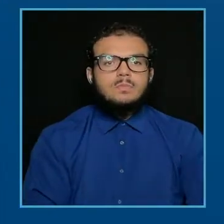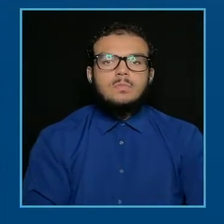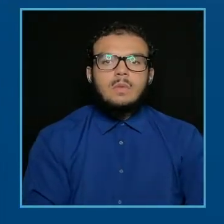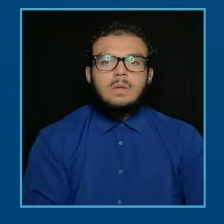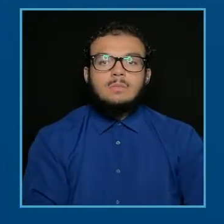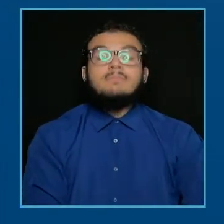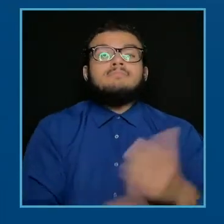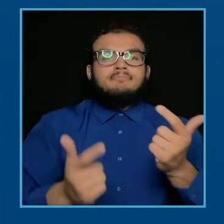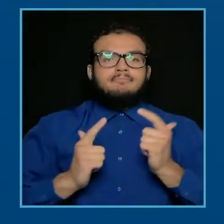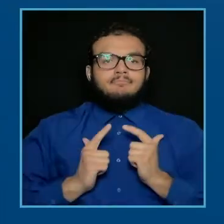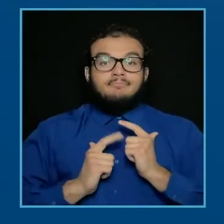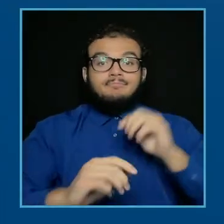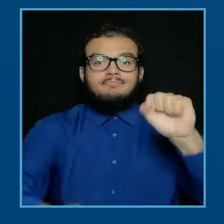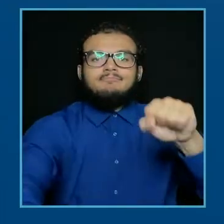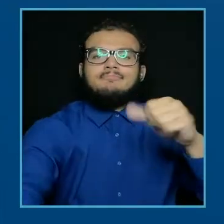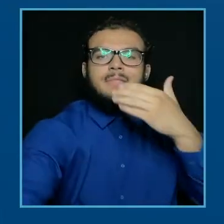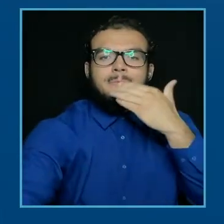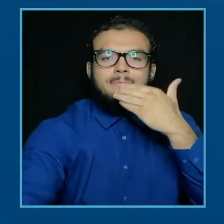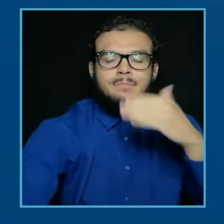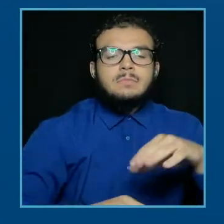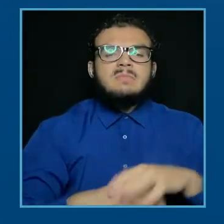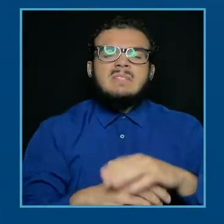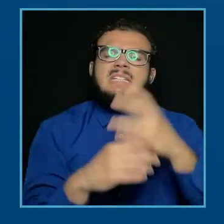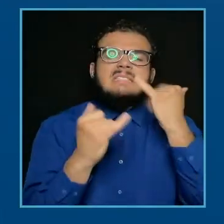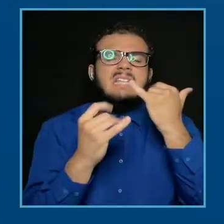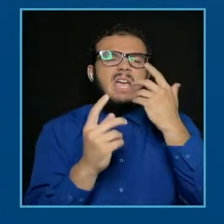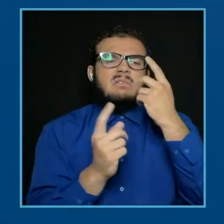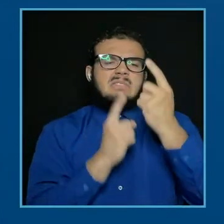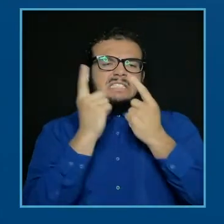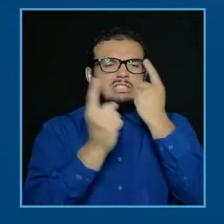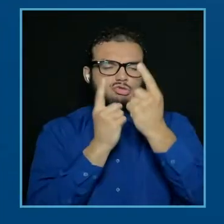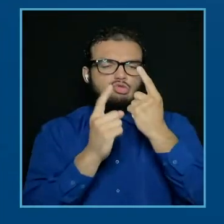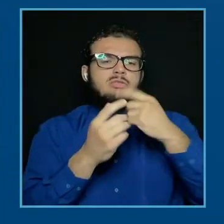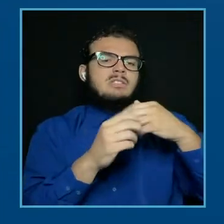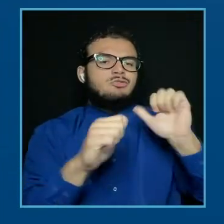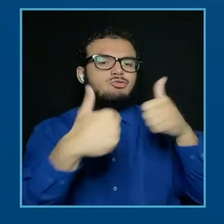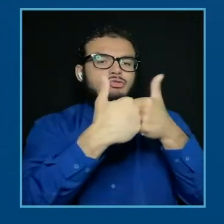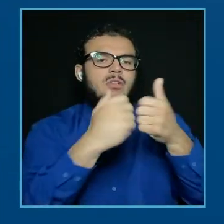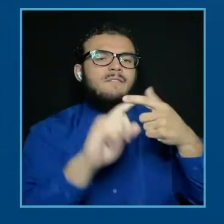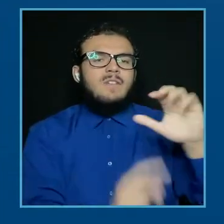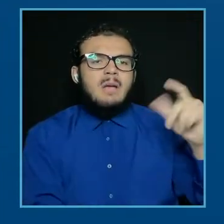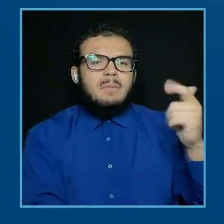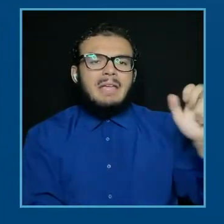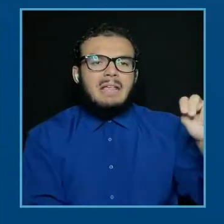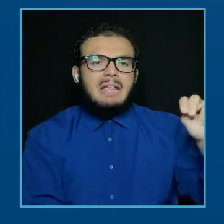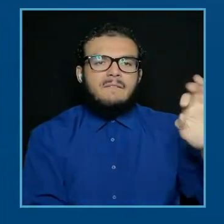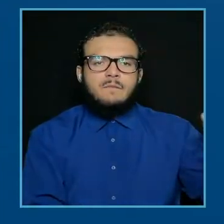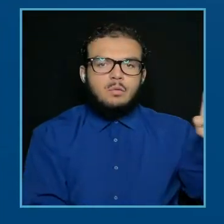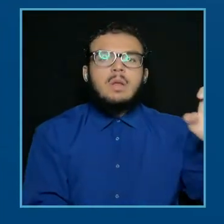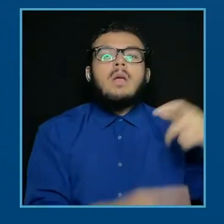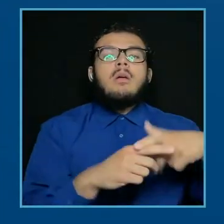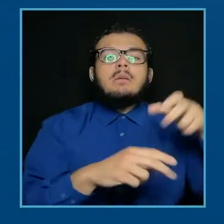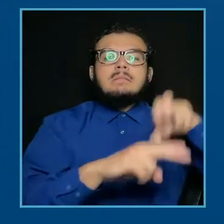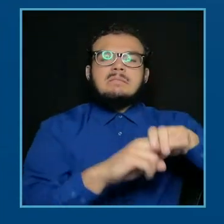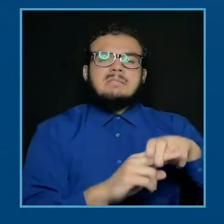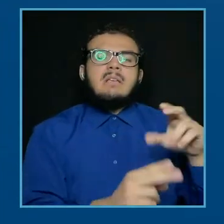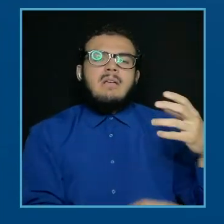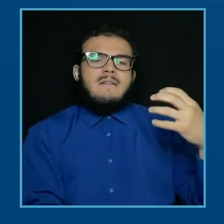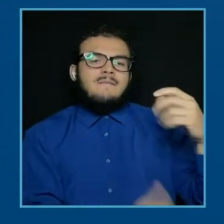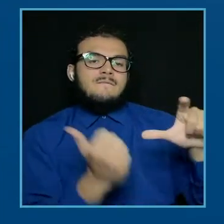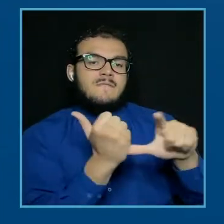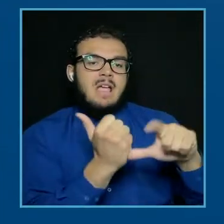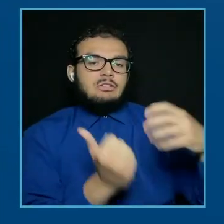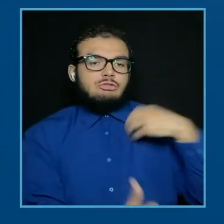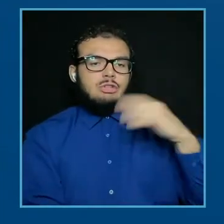thank you. Today we'll consider a challenge filed by Kaylin Free regarding the seating of Vice Chair David Hogg and